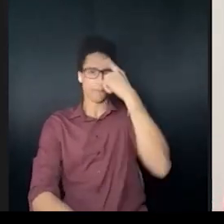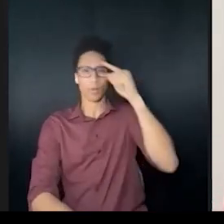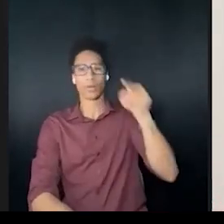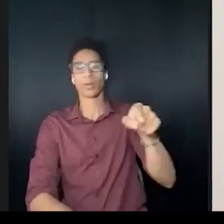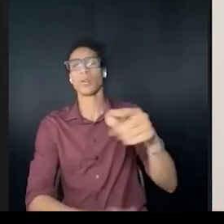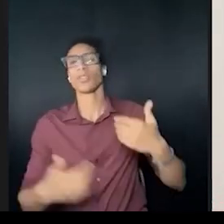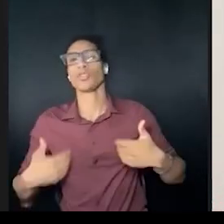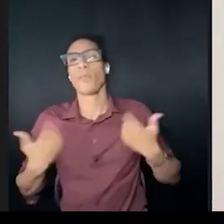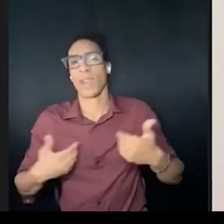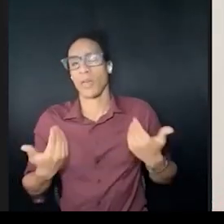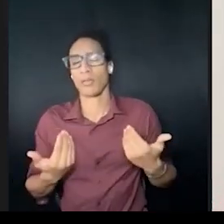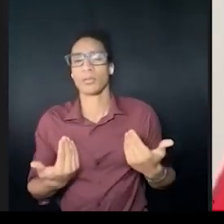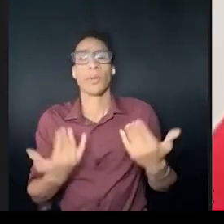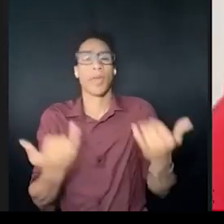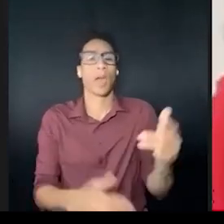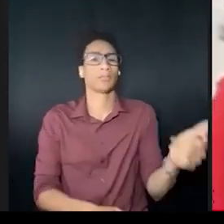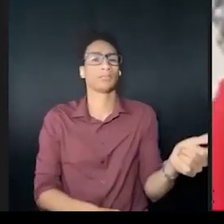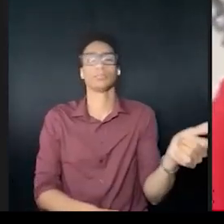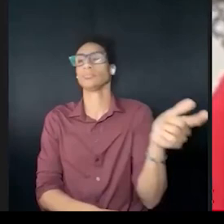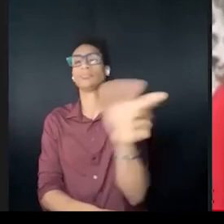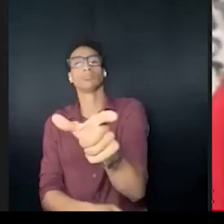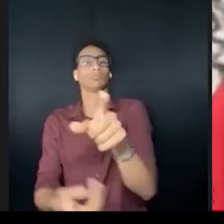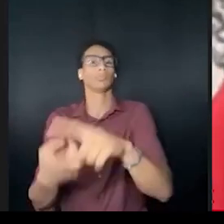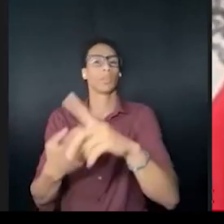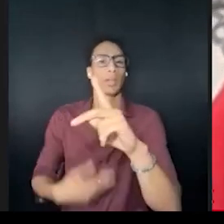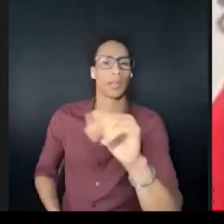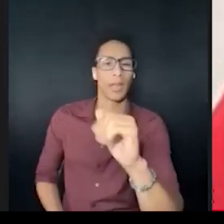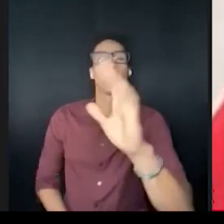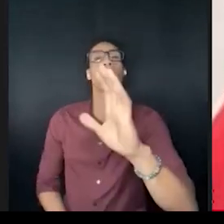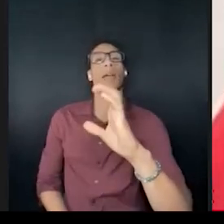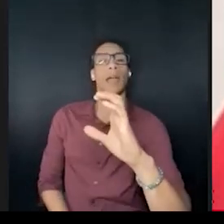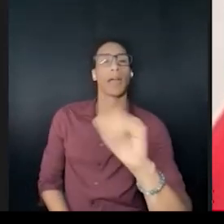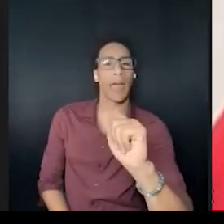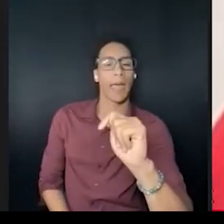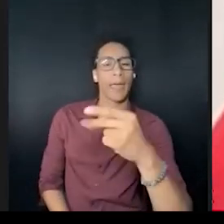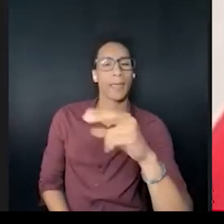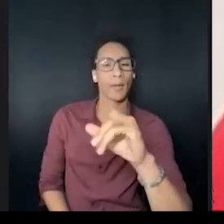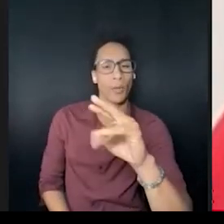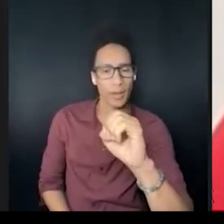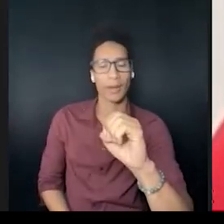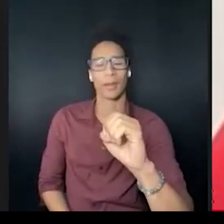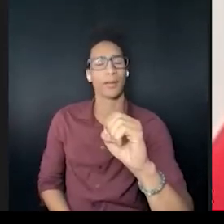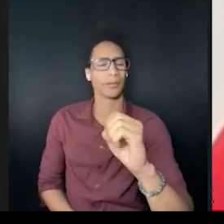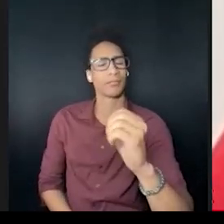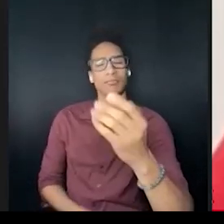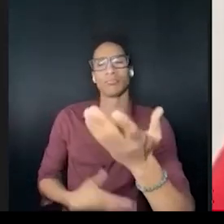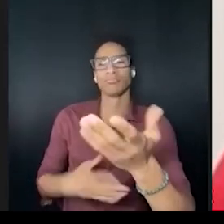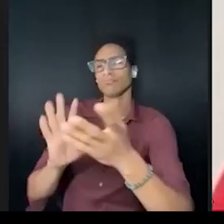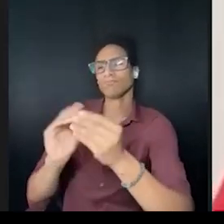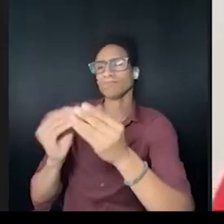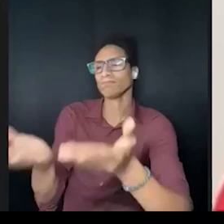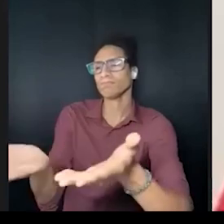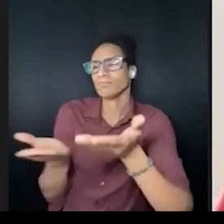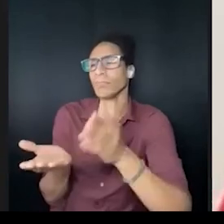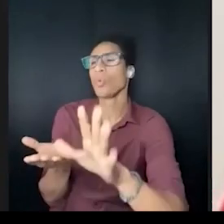Catherine to just talk a little bit about your thoughts. I mean, it's your